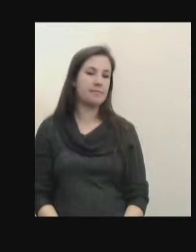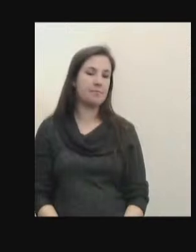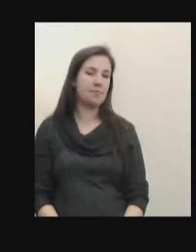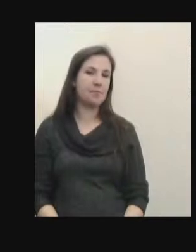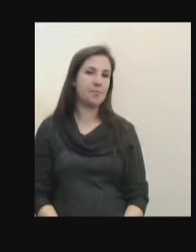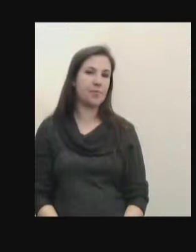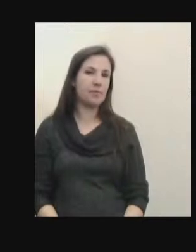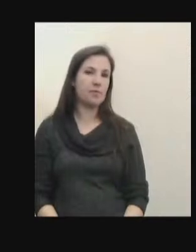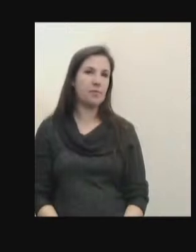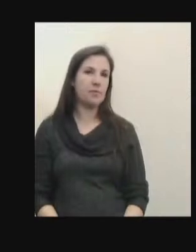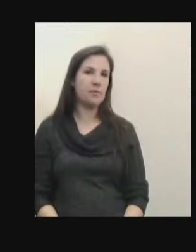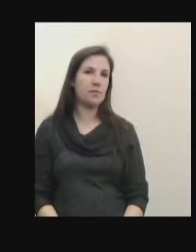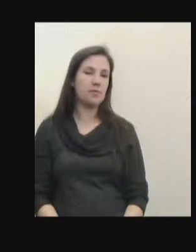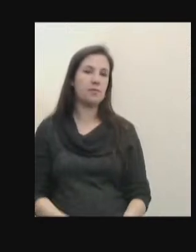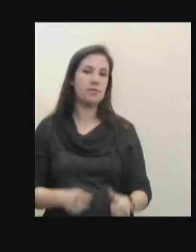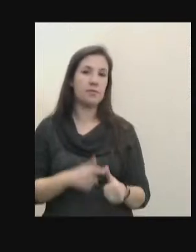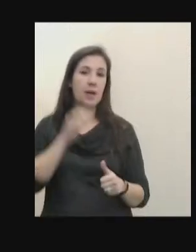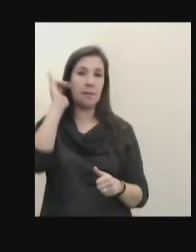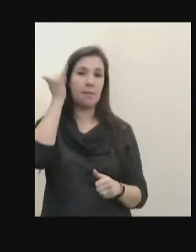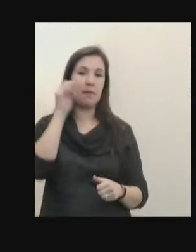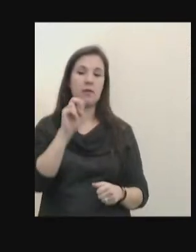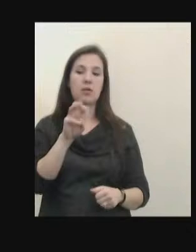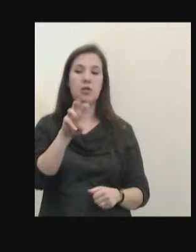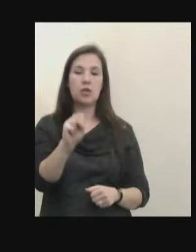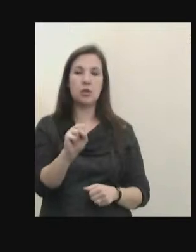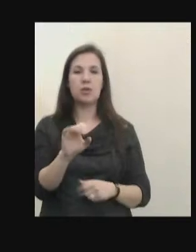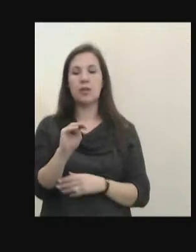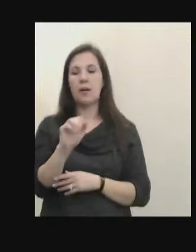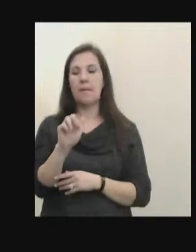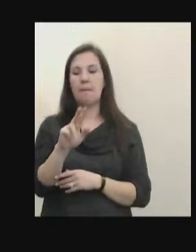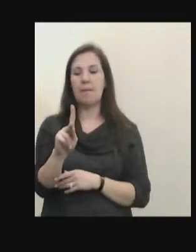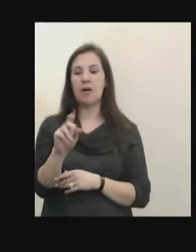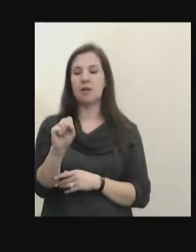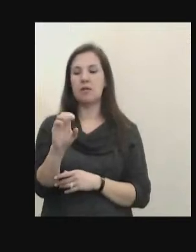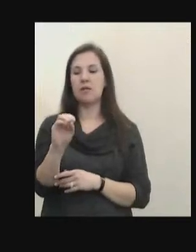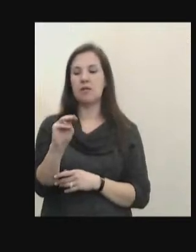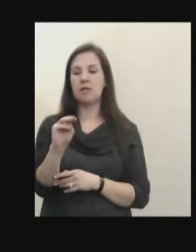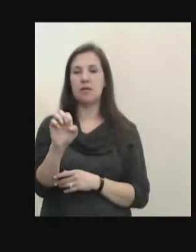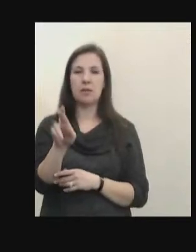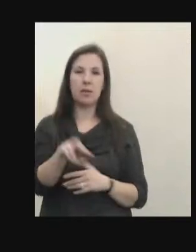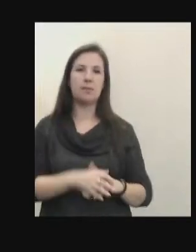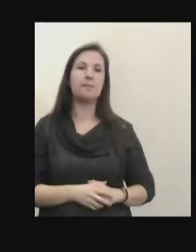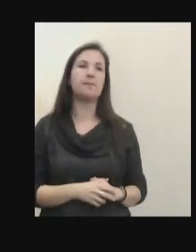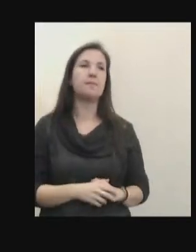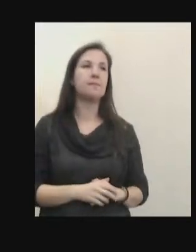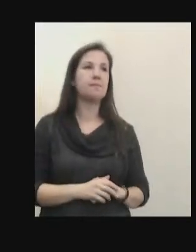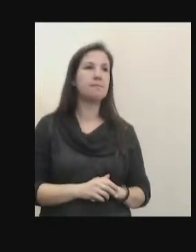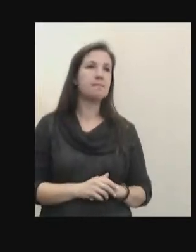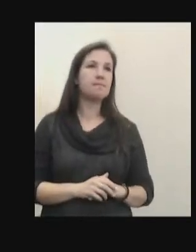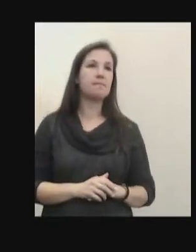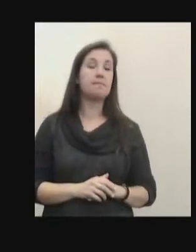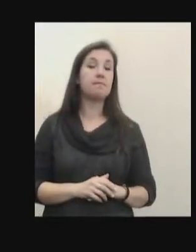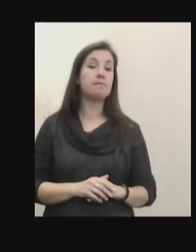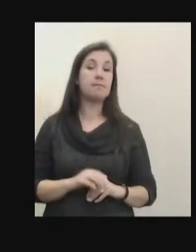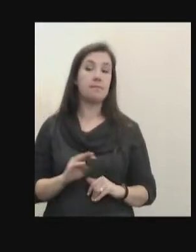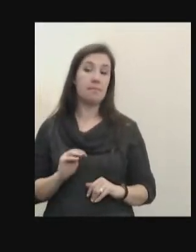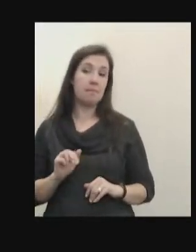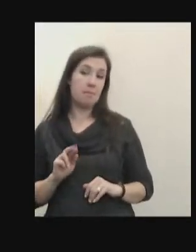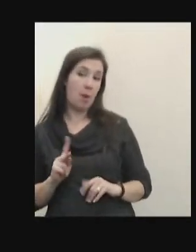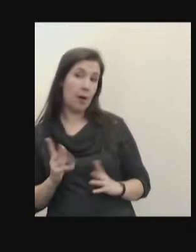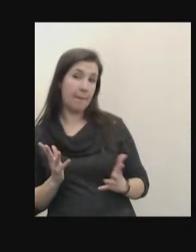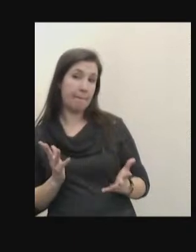go to the Buffalo News and Mark Summer. Mark, are you there?